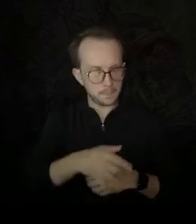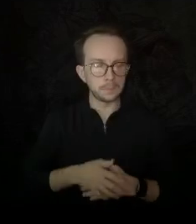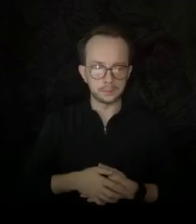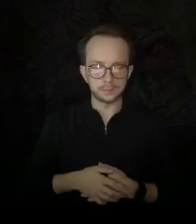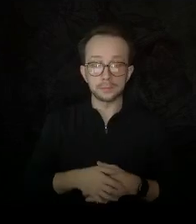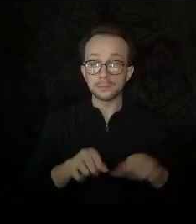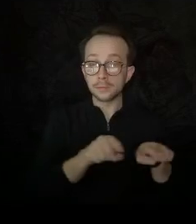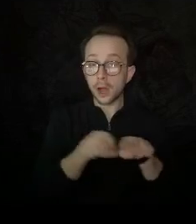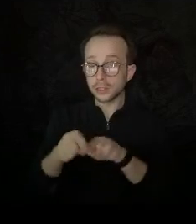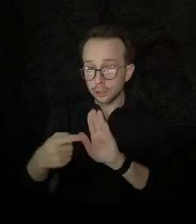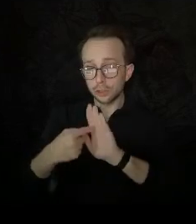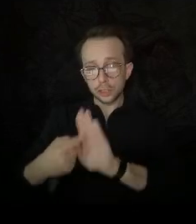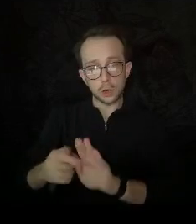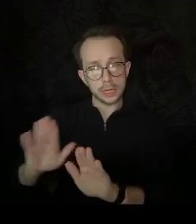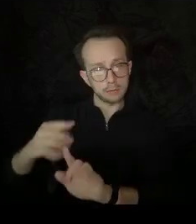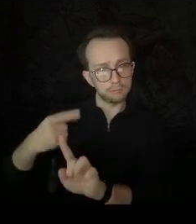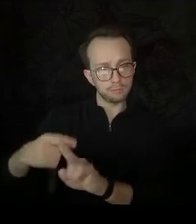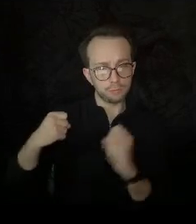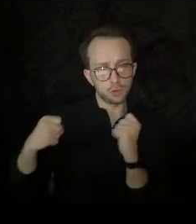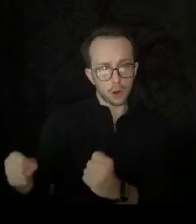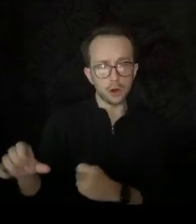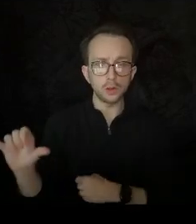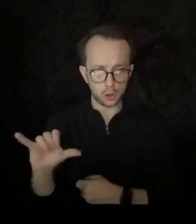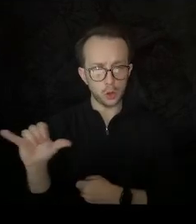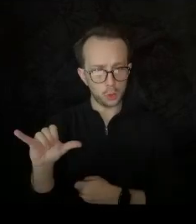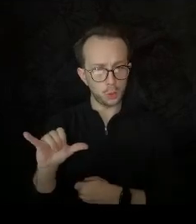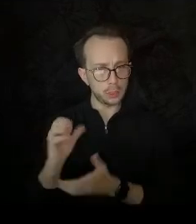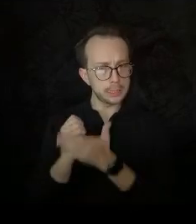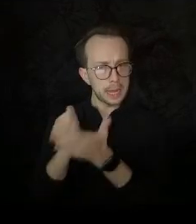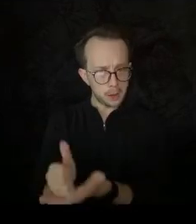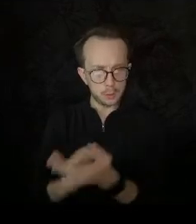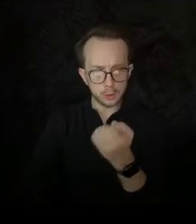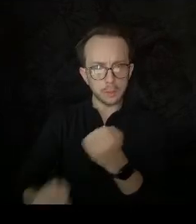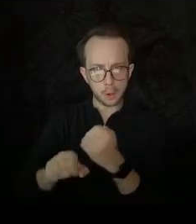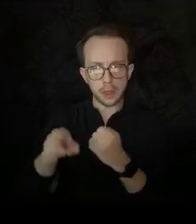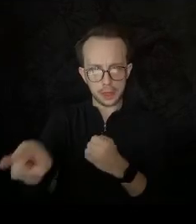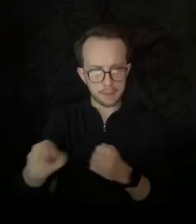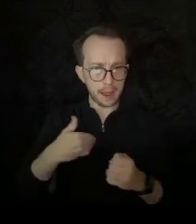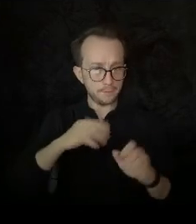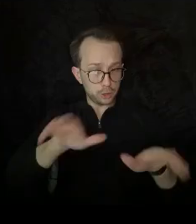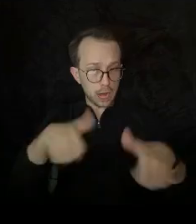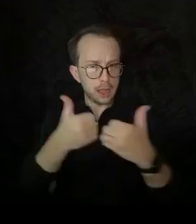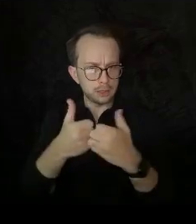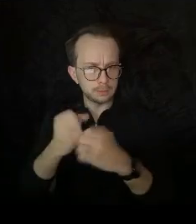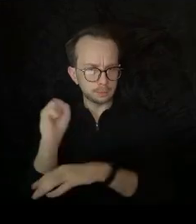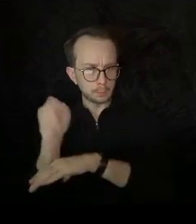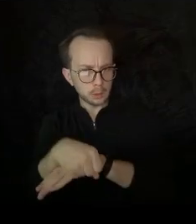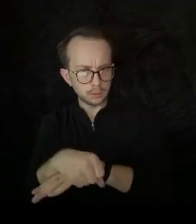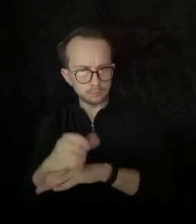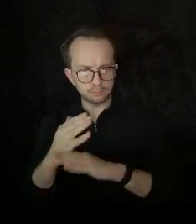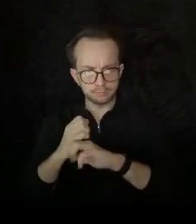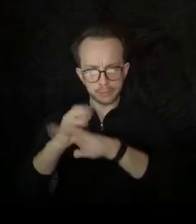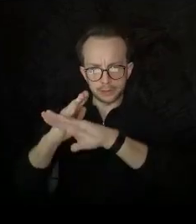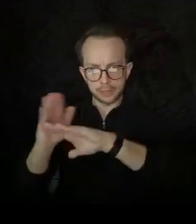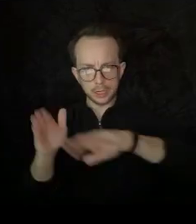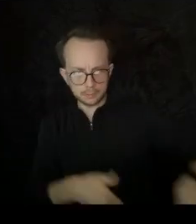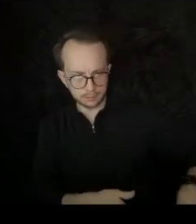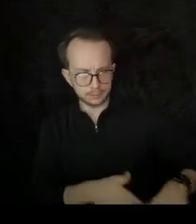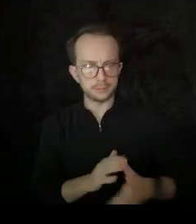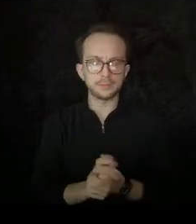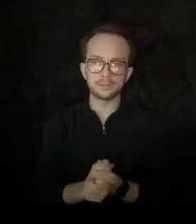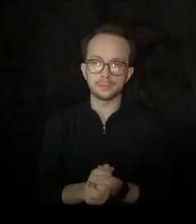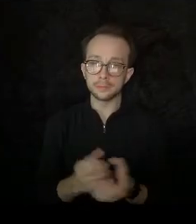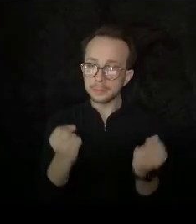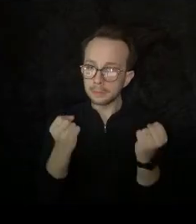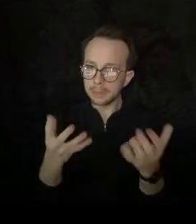strengths, which is important to help support your child to overcome their challenges. The many areas of the